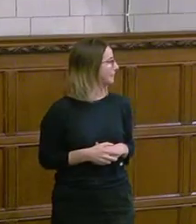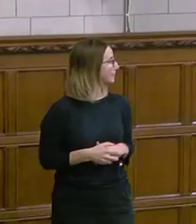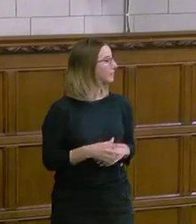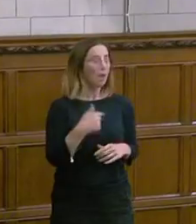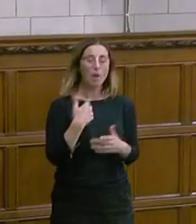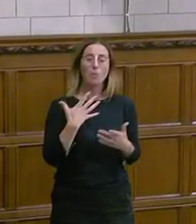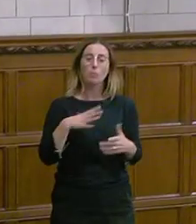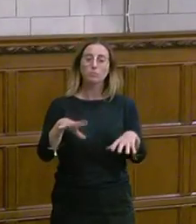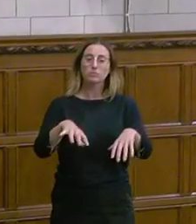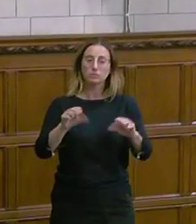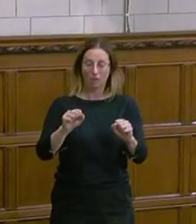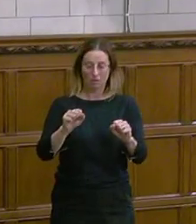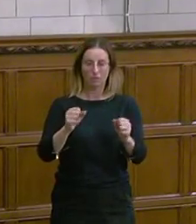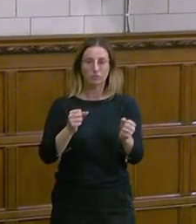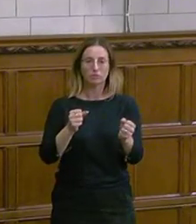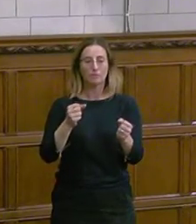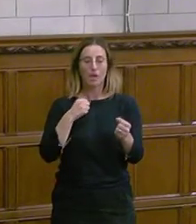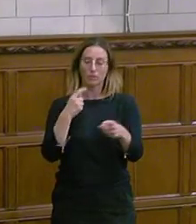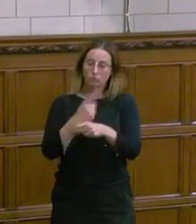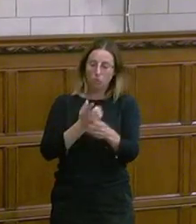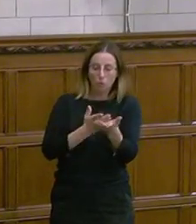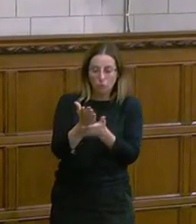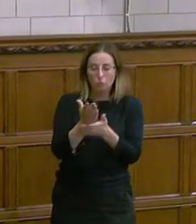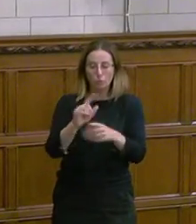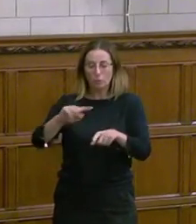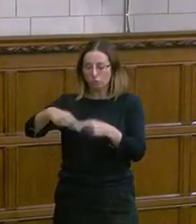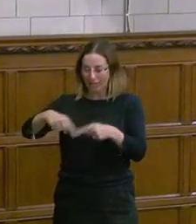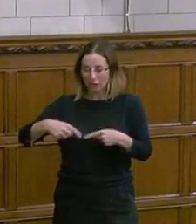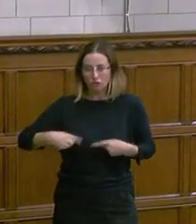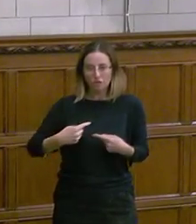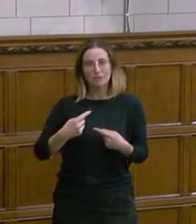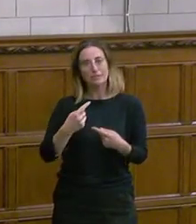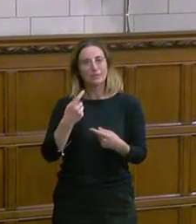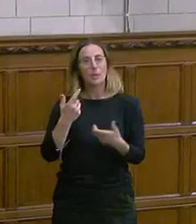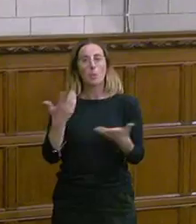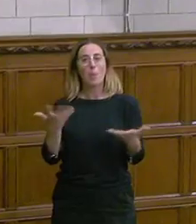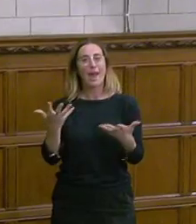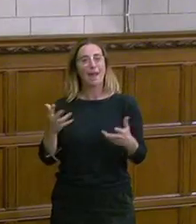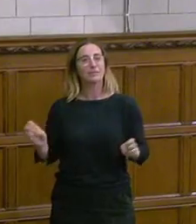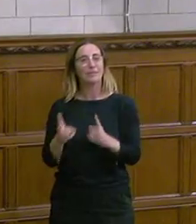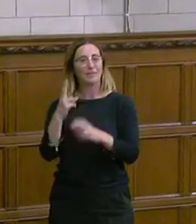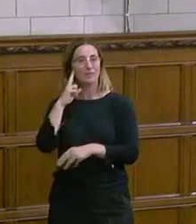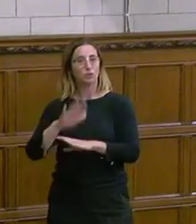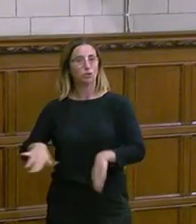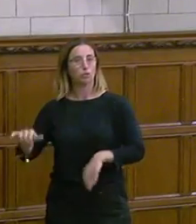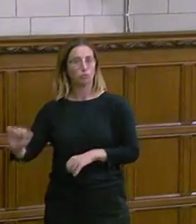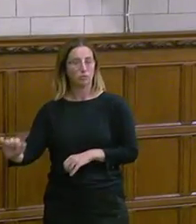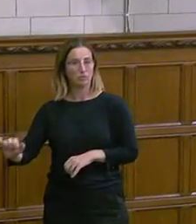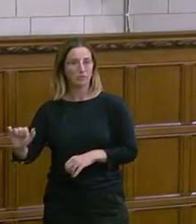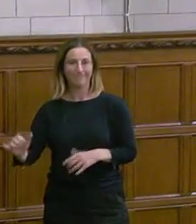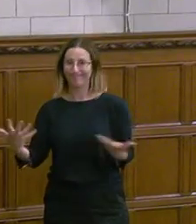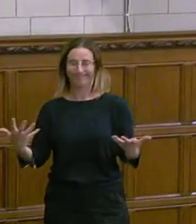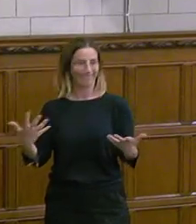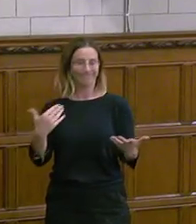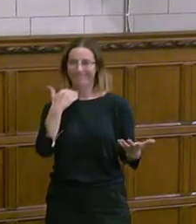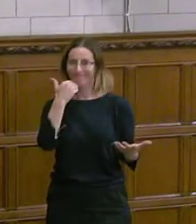would like to start by talking about some of the challenges faced by deaf children in Suffolk, where there is a dissatisfaction with services in the north